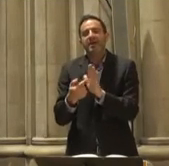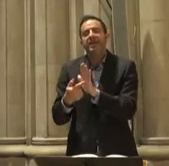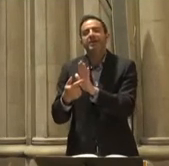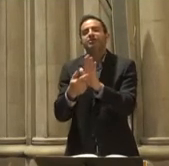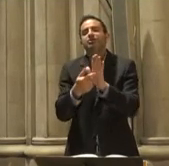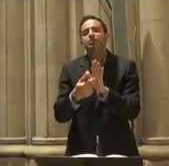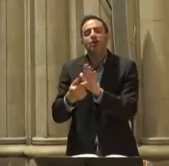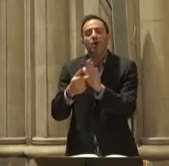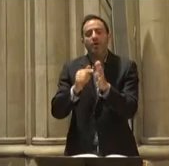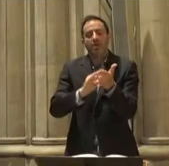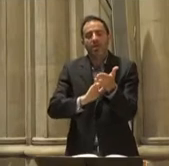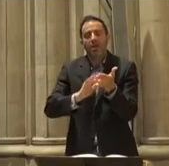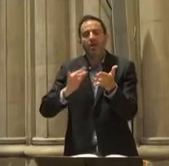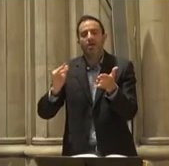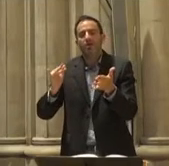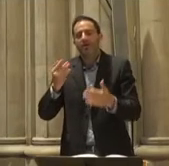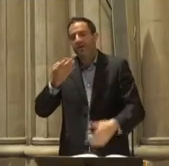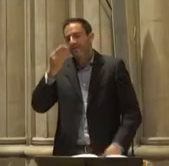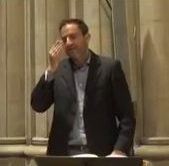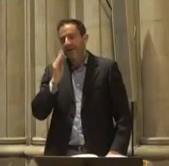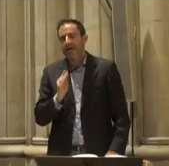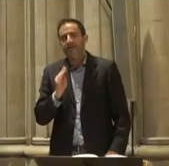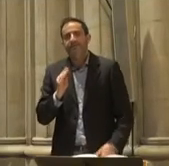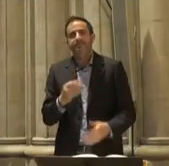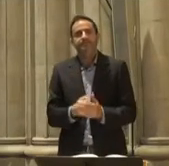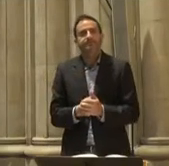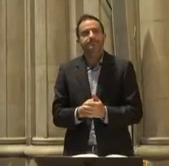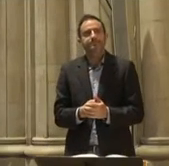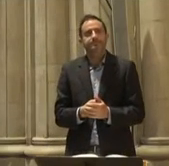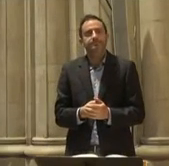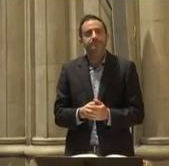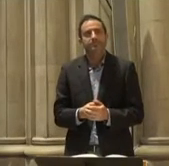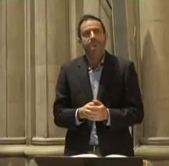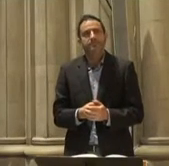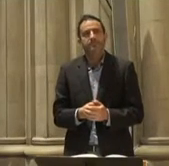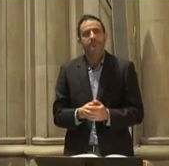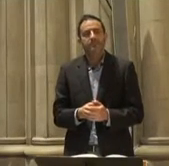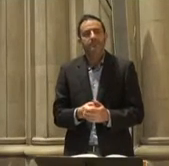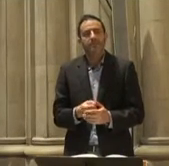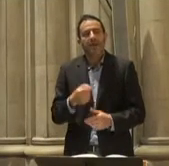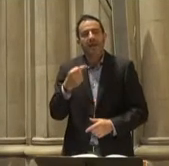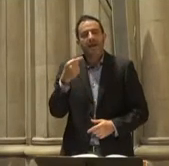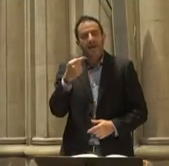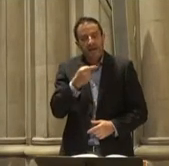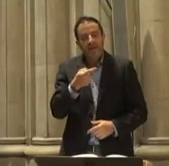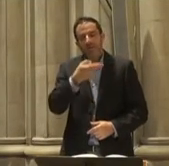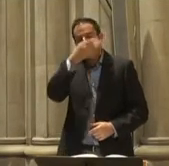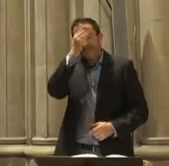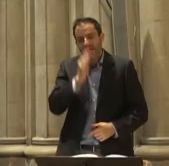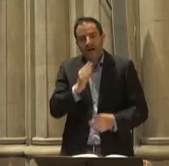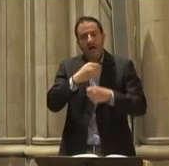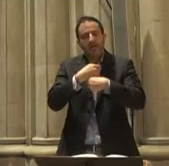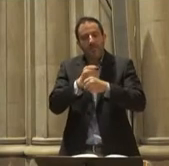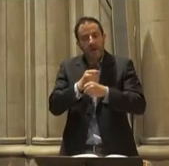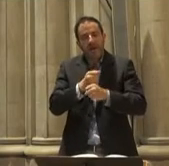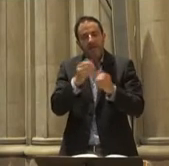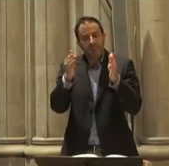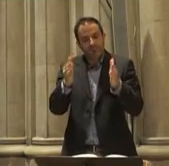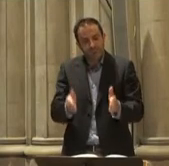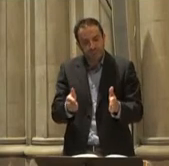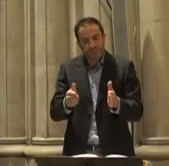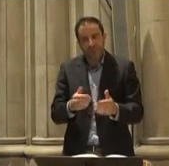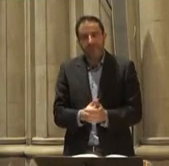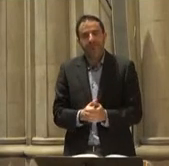God, who was indeed none other than God incarnate, the Word made flesh,